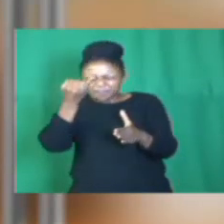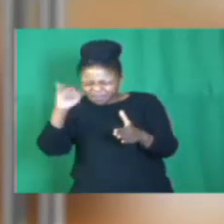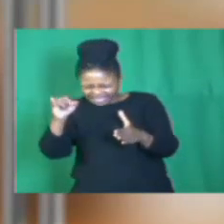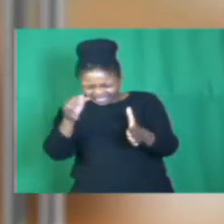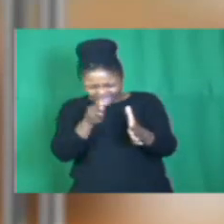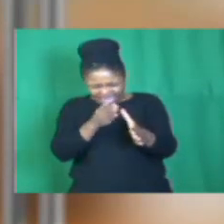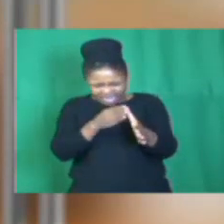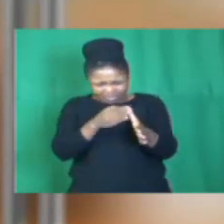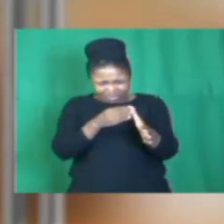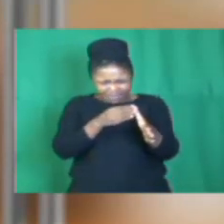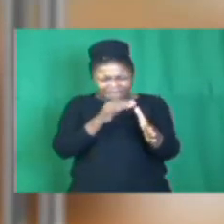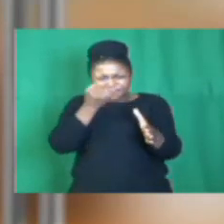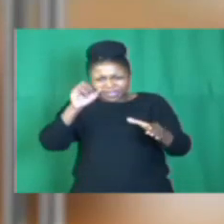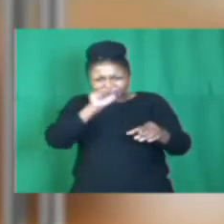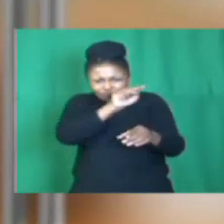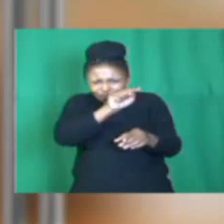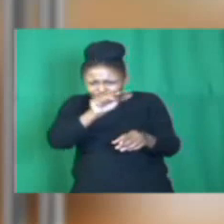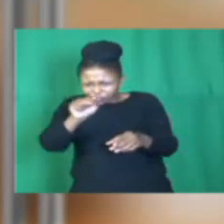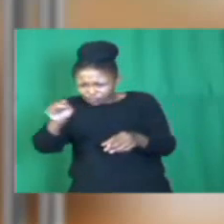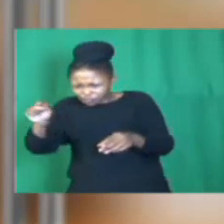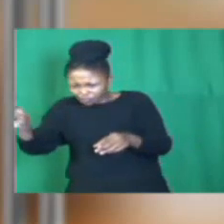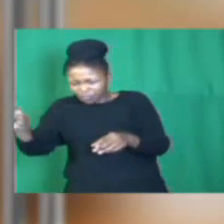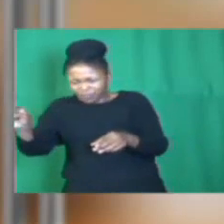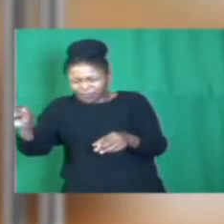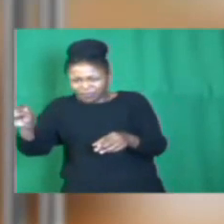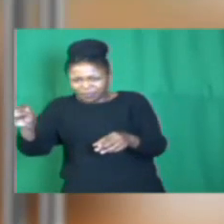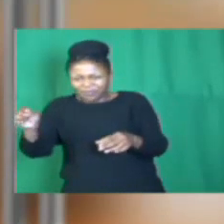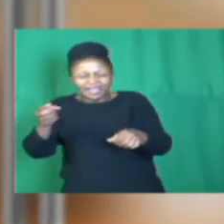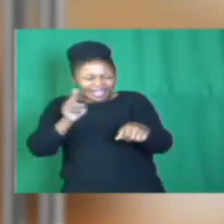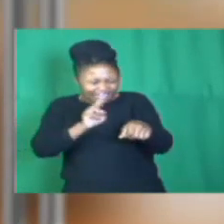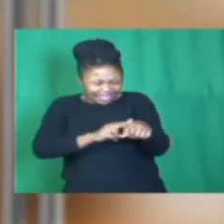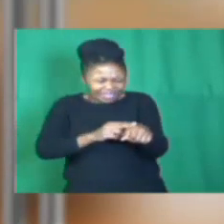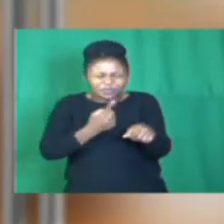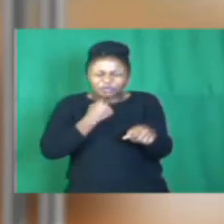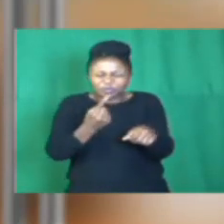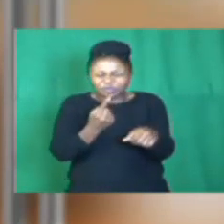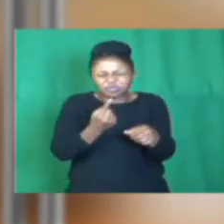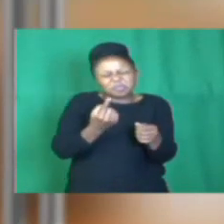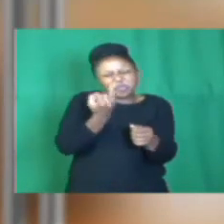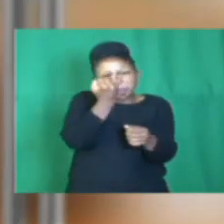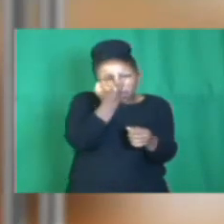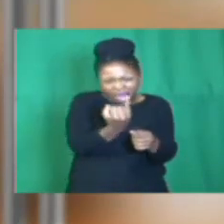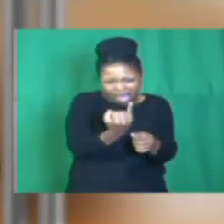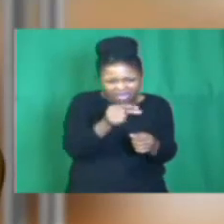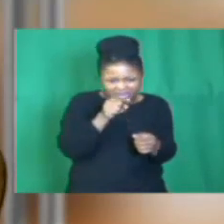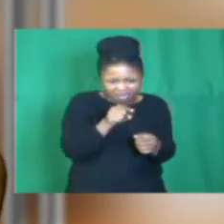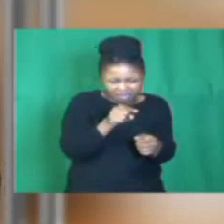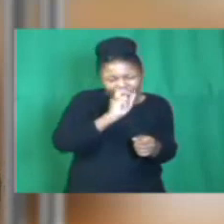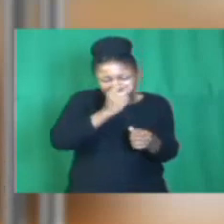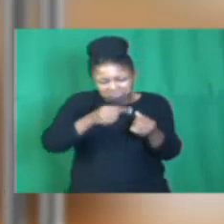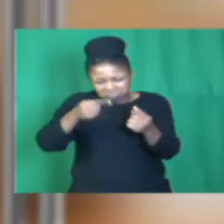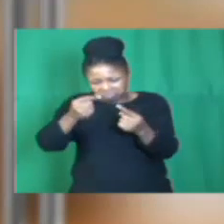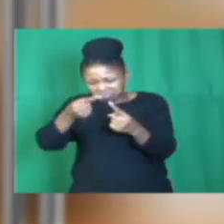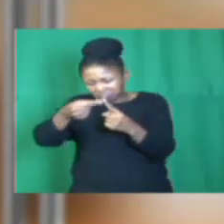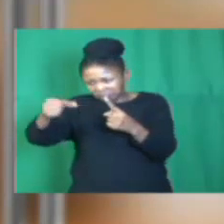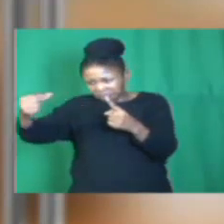response on the first dotted line and you mark it probably with Roman figure number 1. And the second